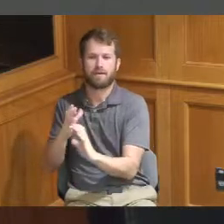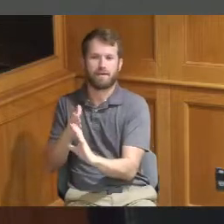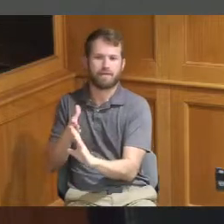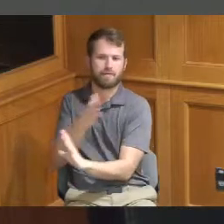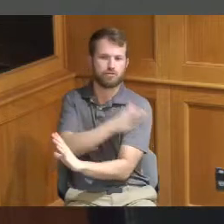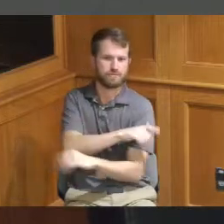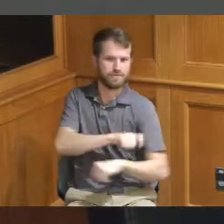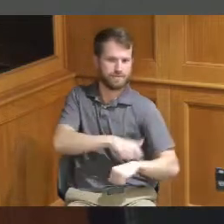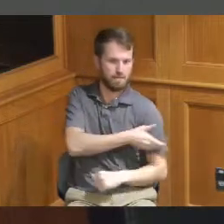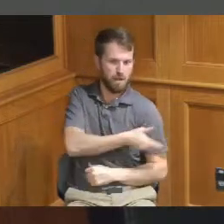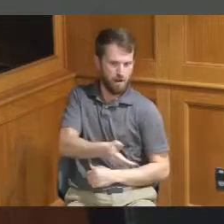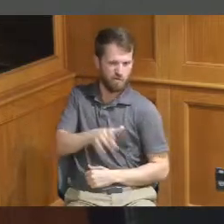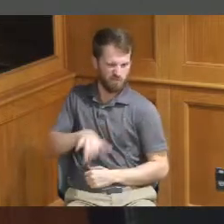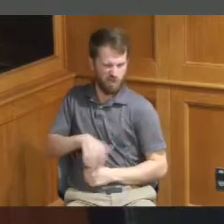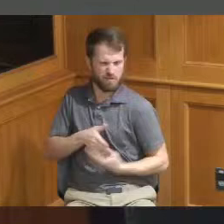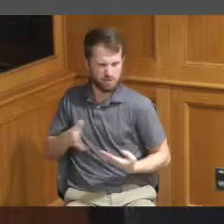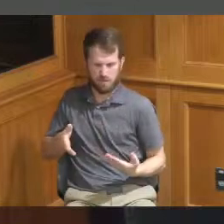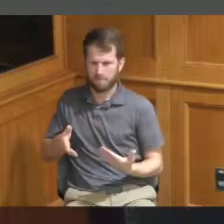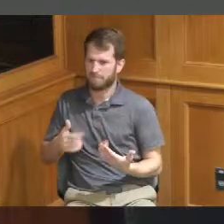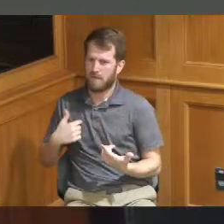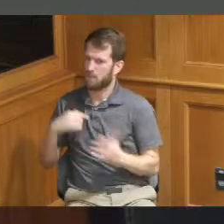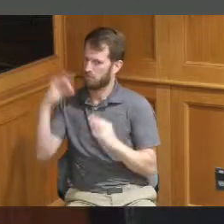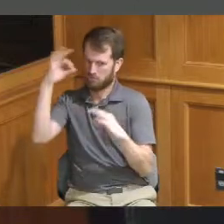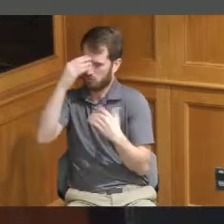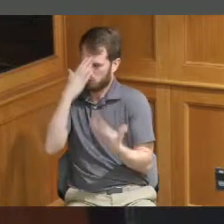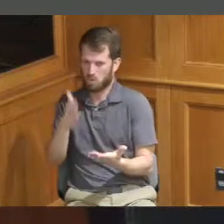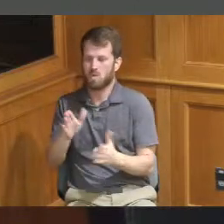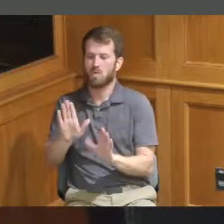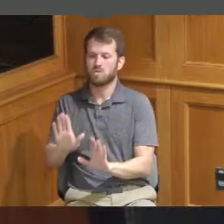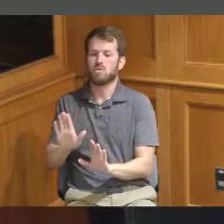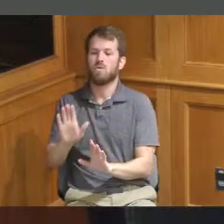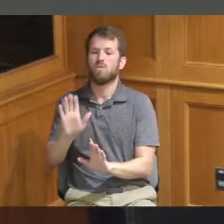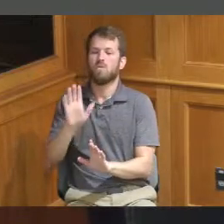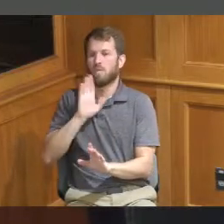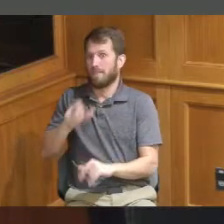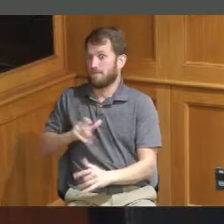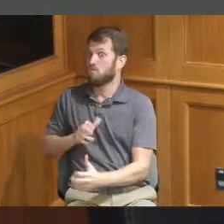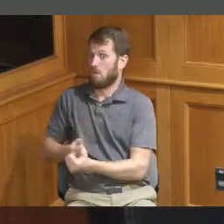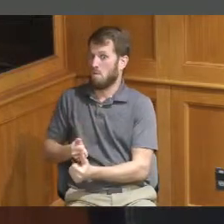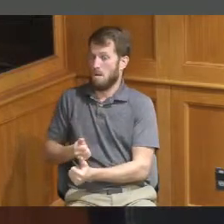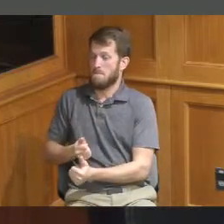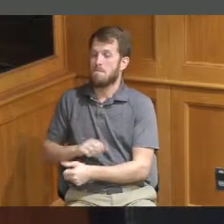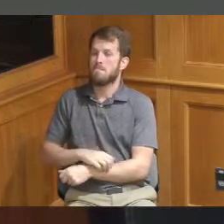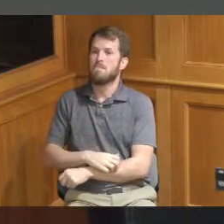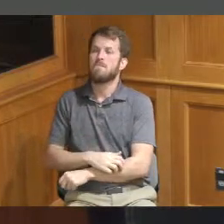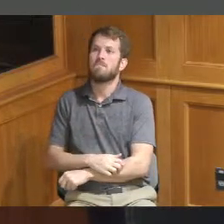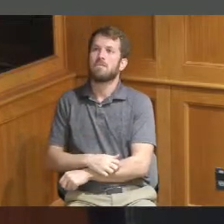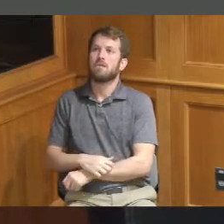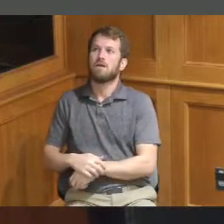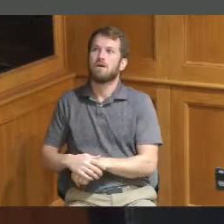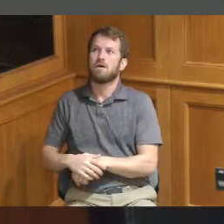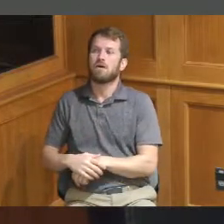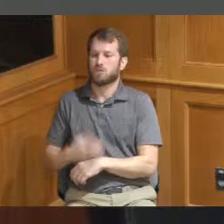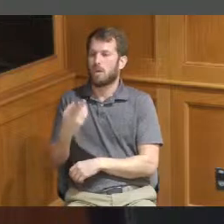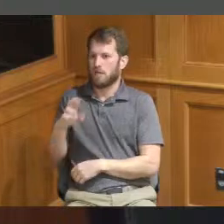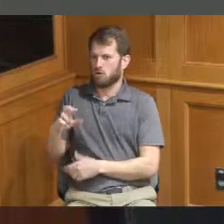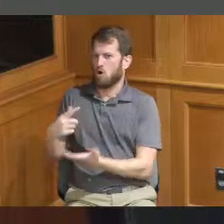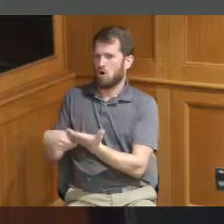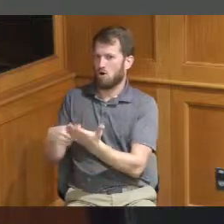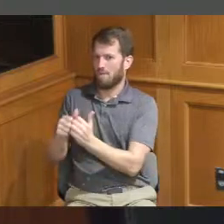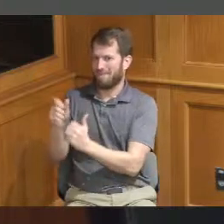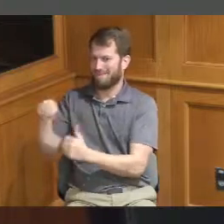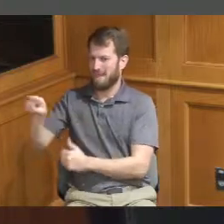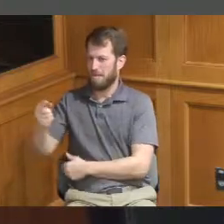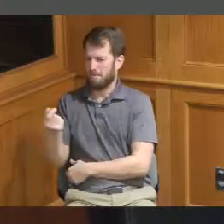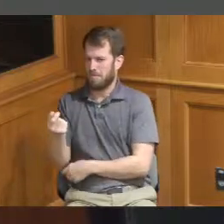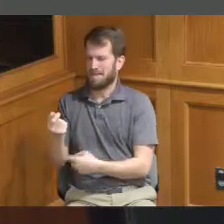of employment, that type of thing. I just don't know. So that's something I'll have to follow up on. I have talked with HR a little bit since I've